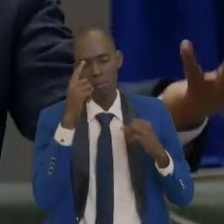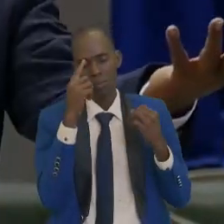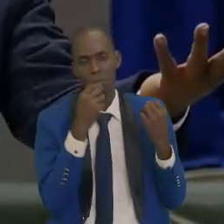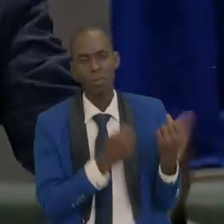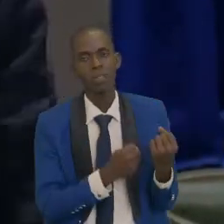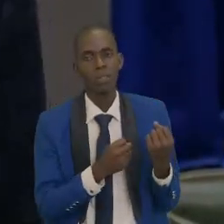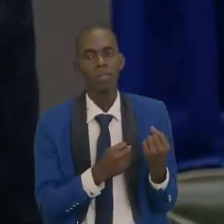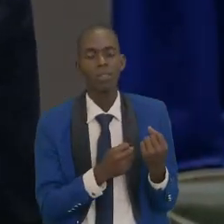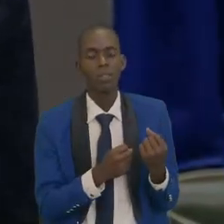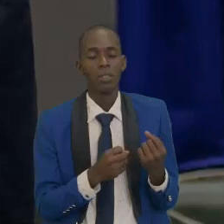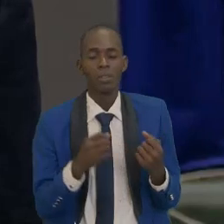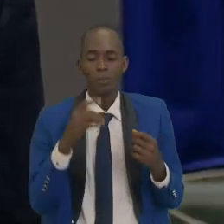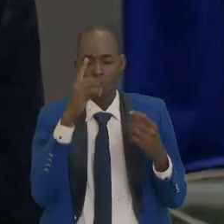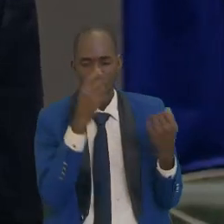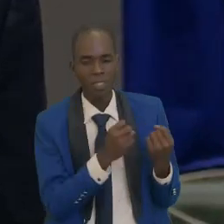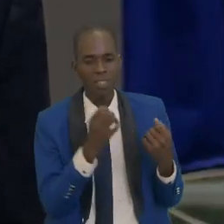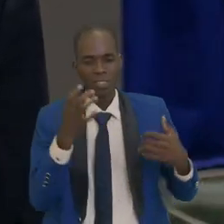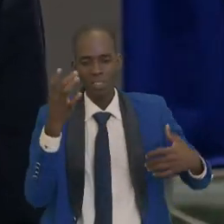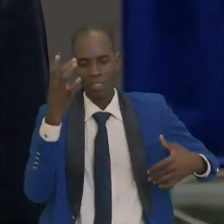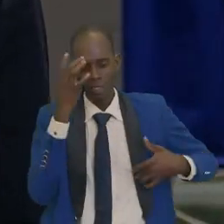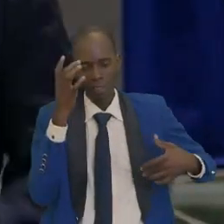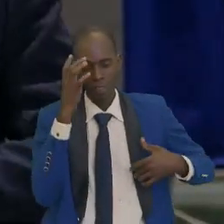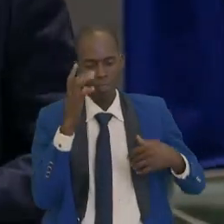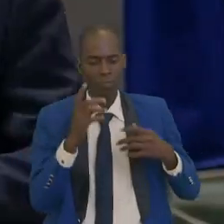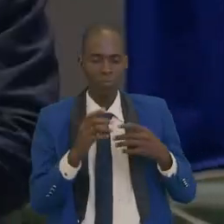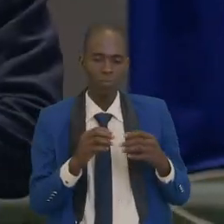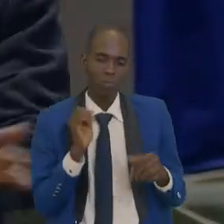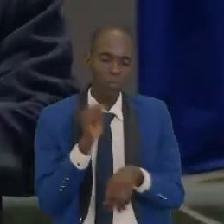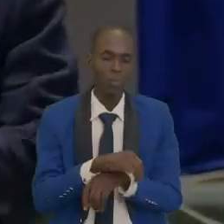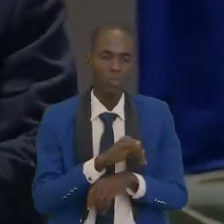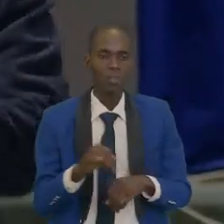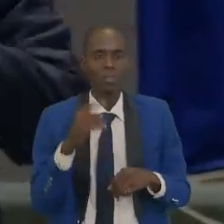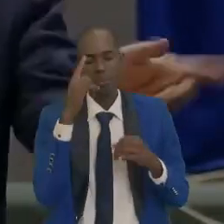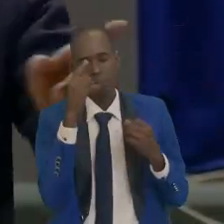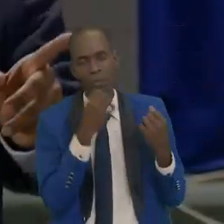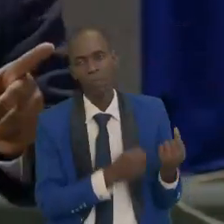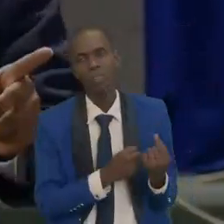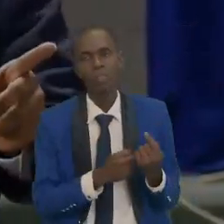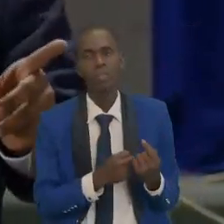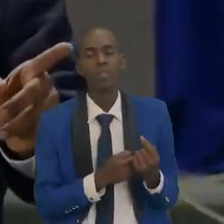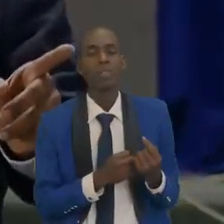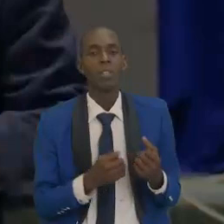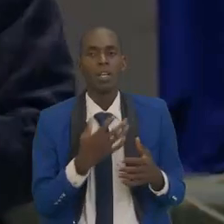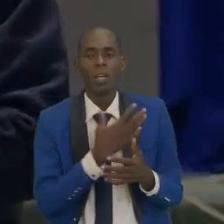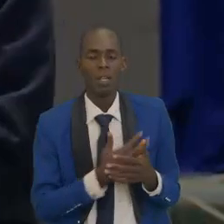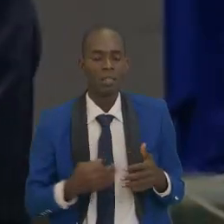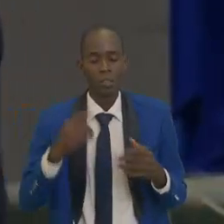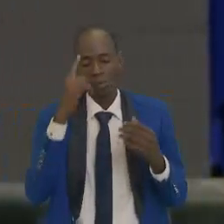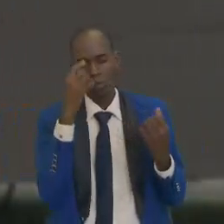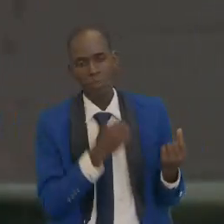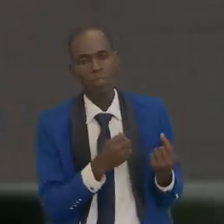sickness healing faith peace demon chasing faith